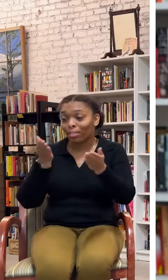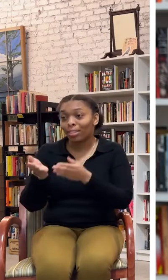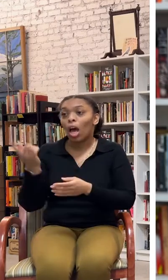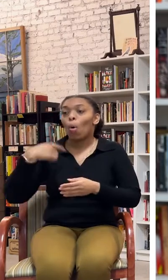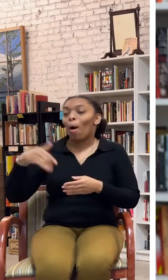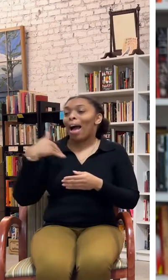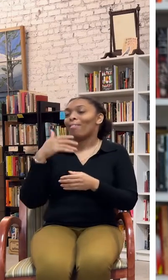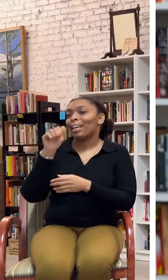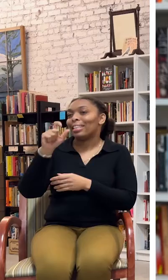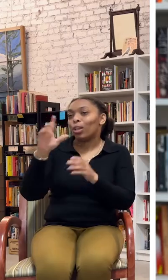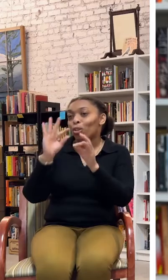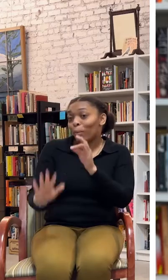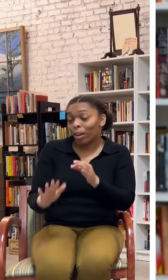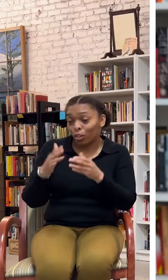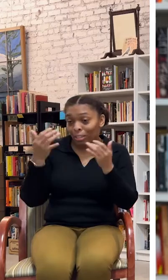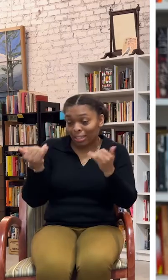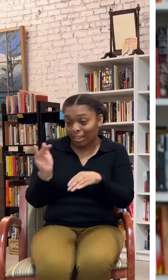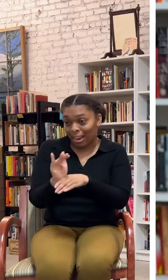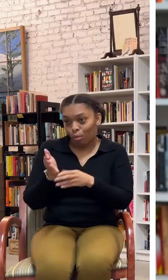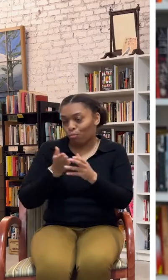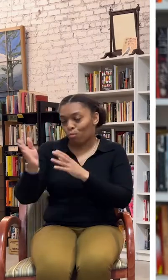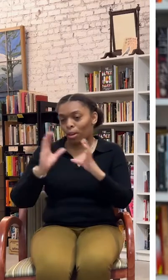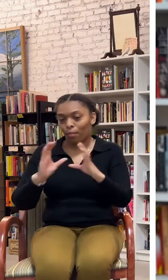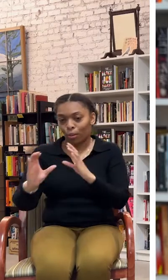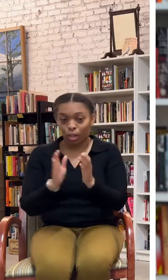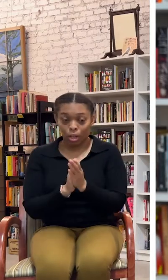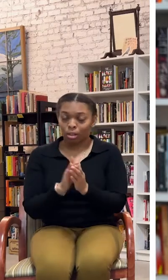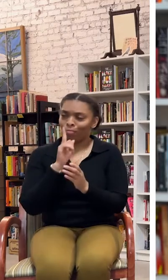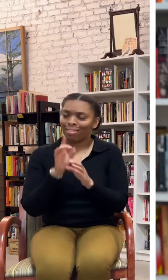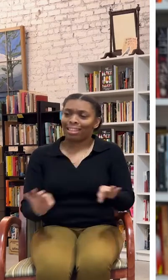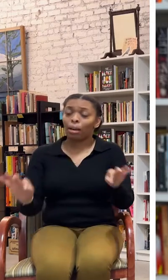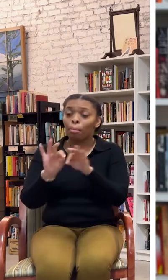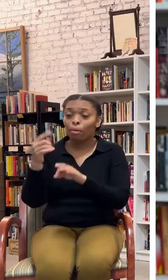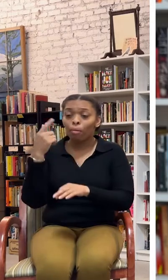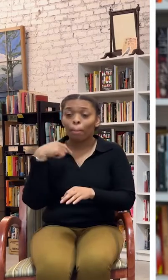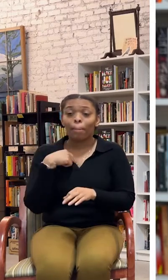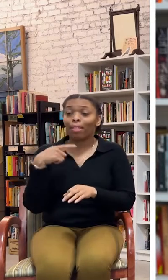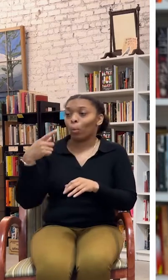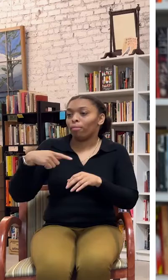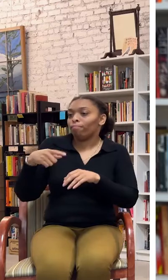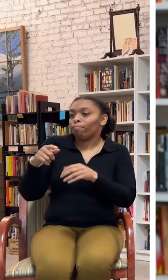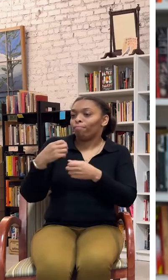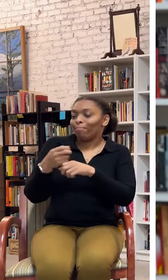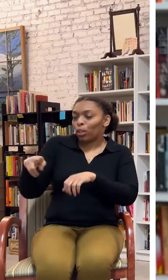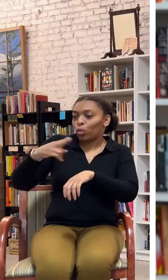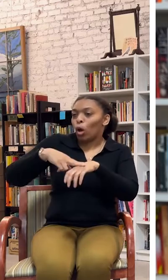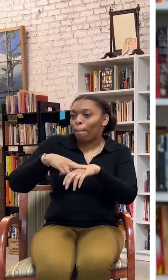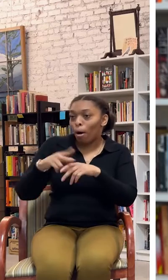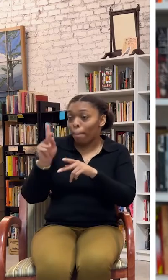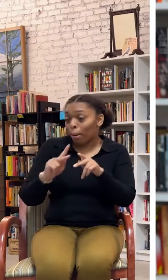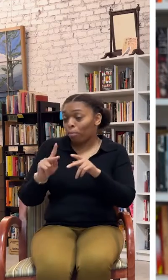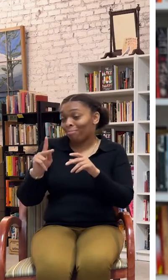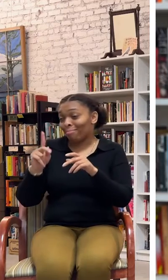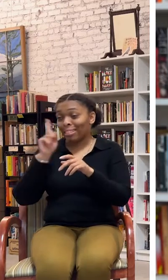have ASL interpretation tonight throughout the conversation. It's really important for me that we normalize that, whether there's folks who need that in the